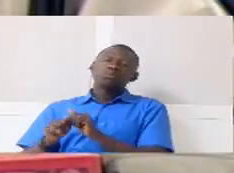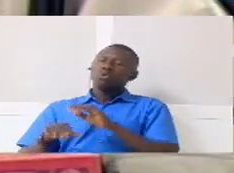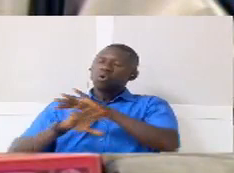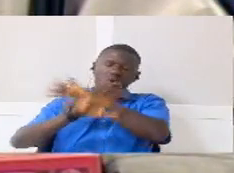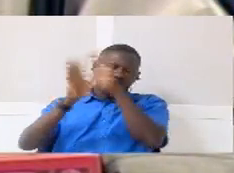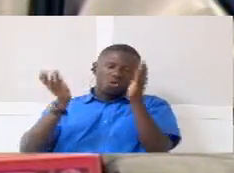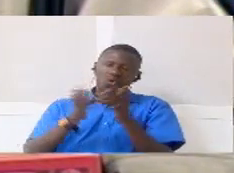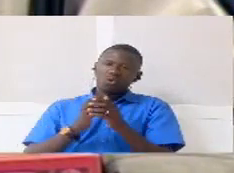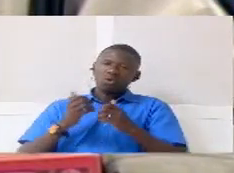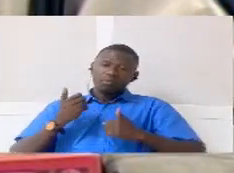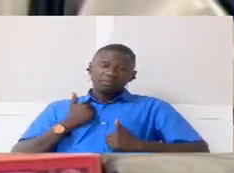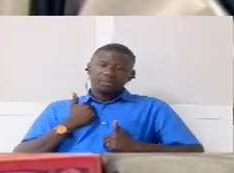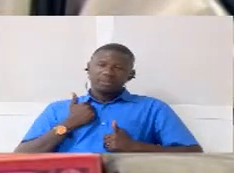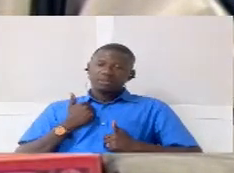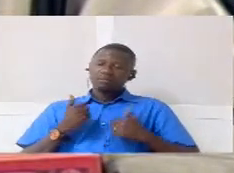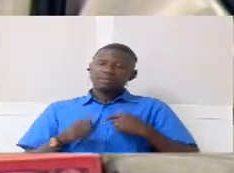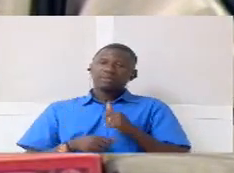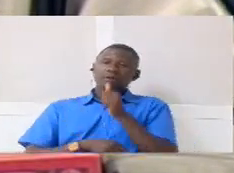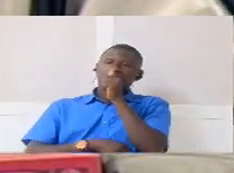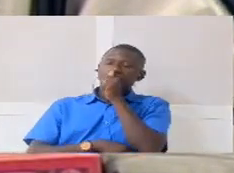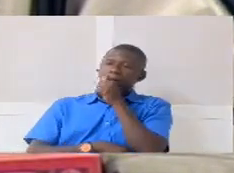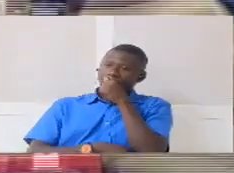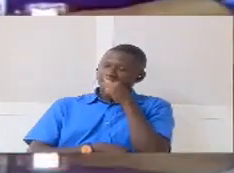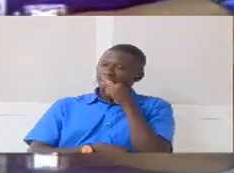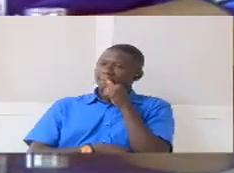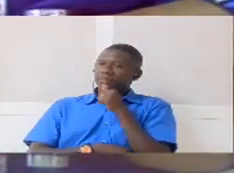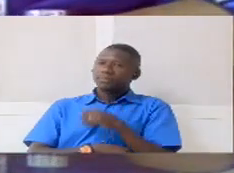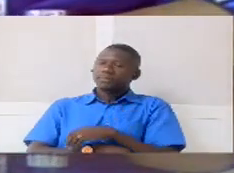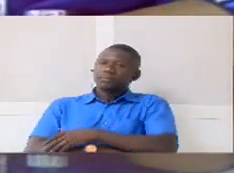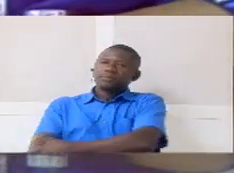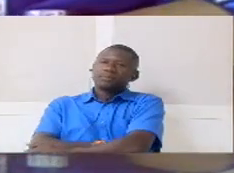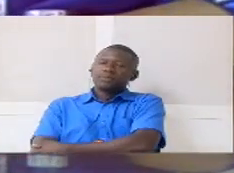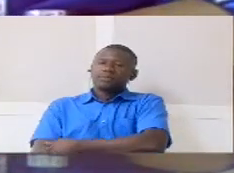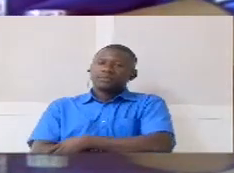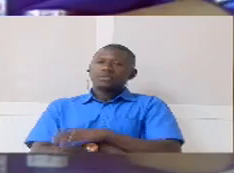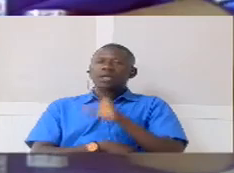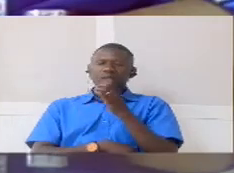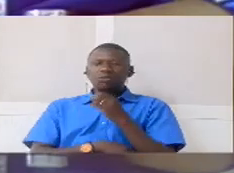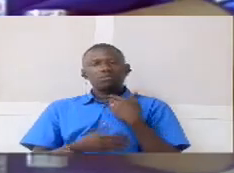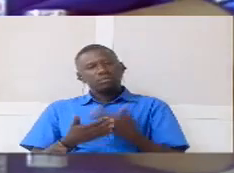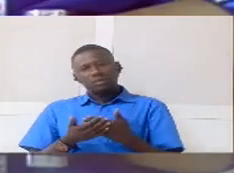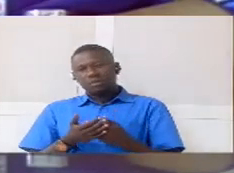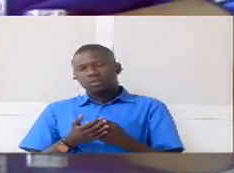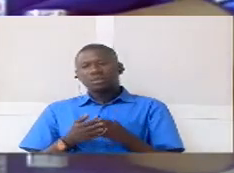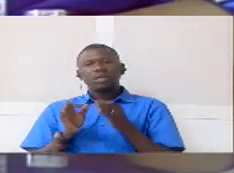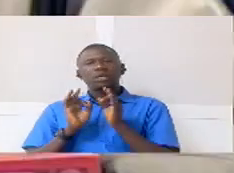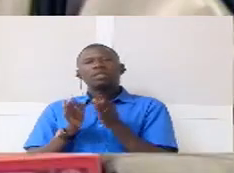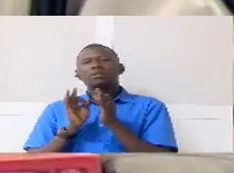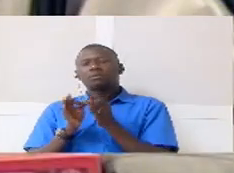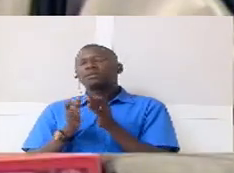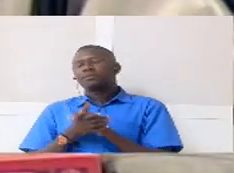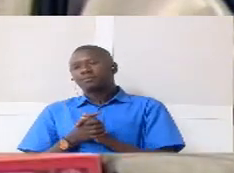Kaso Bunda Mo Be Dendi. So can you please explain? Voice your Dalilo Fono